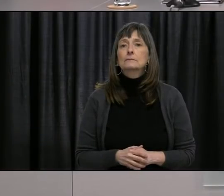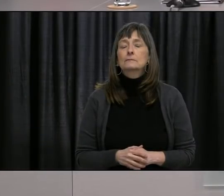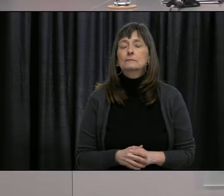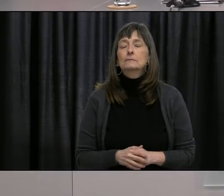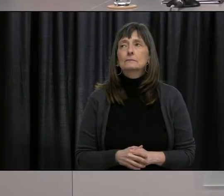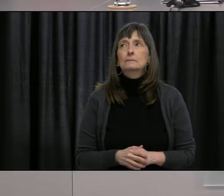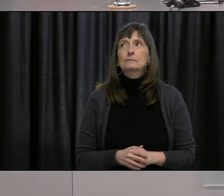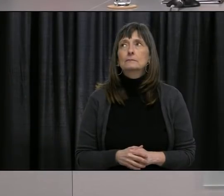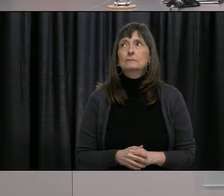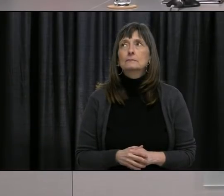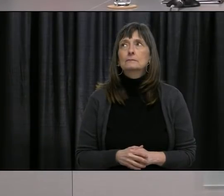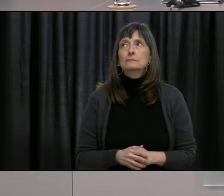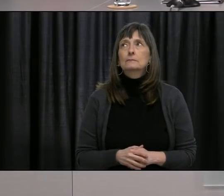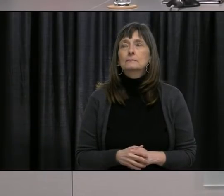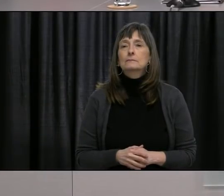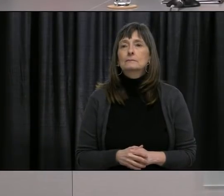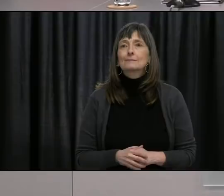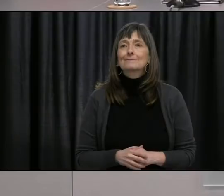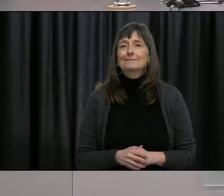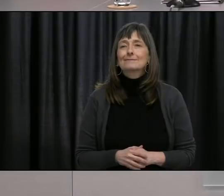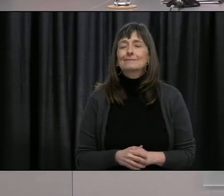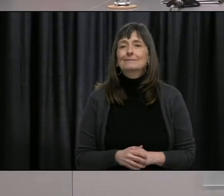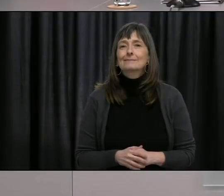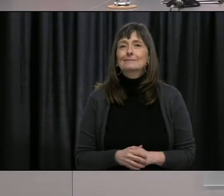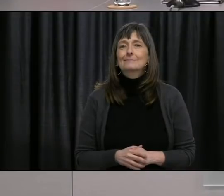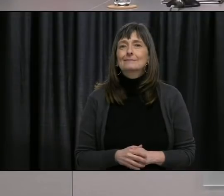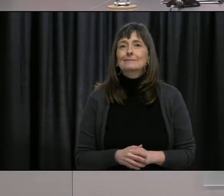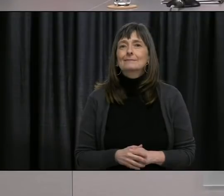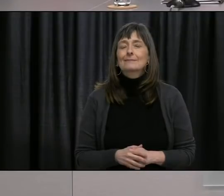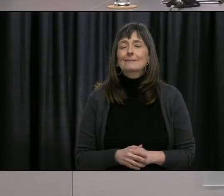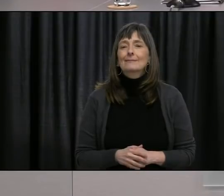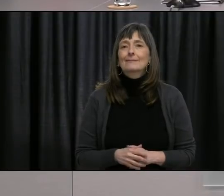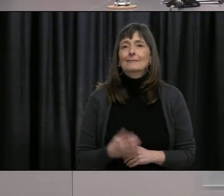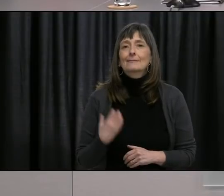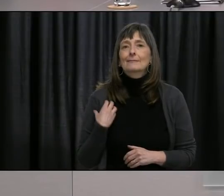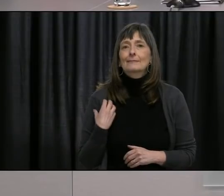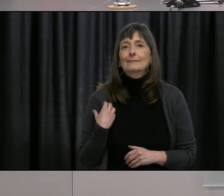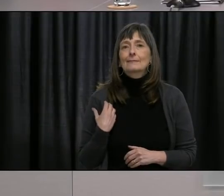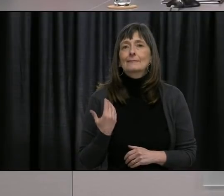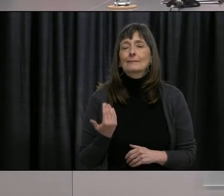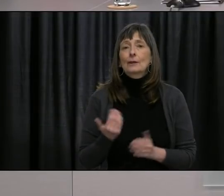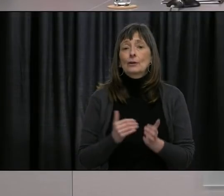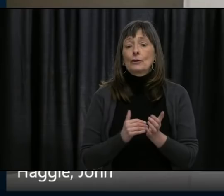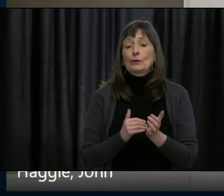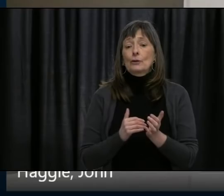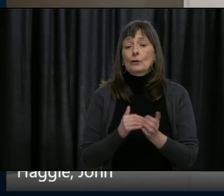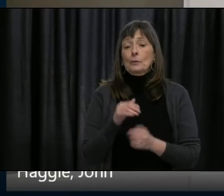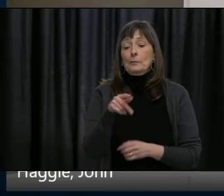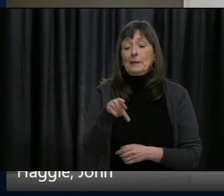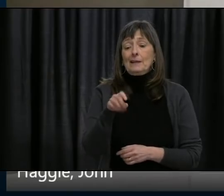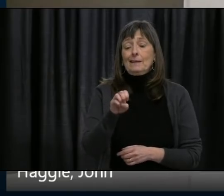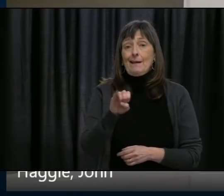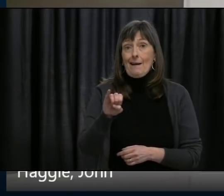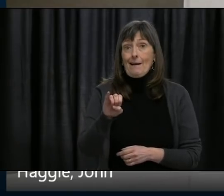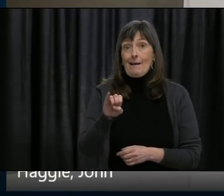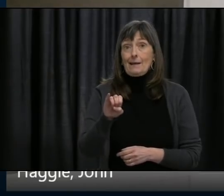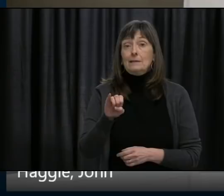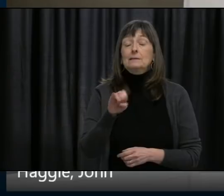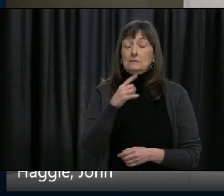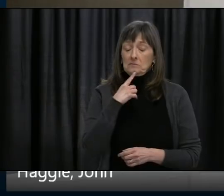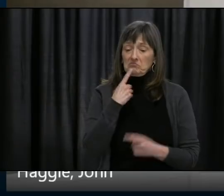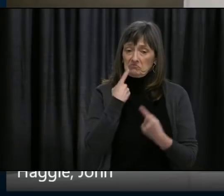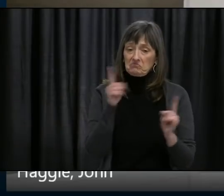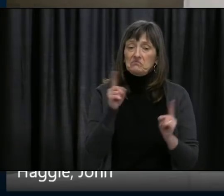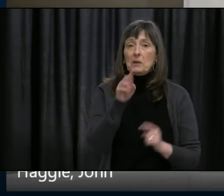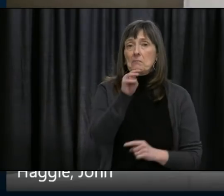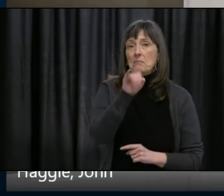Peter. Yeah, Dr. Haggie, PEI has just announced May 1st they're going to start easing some of their restrictions.